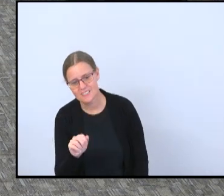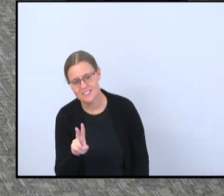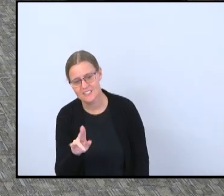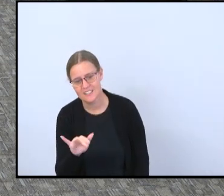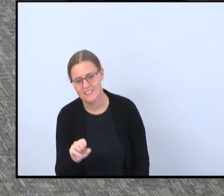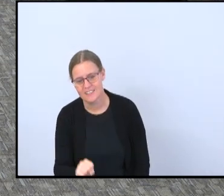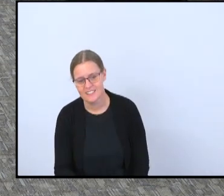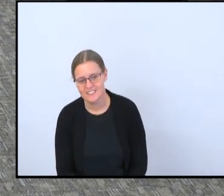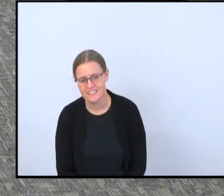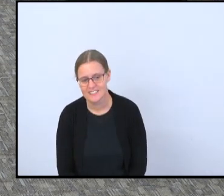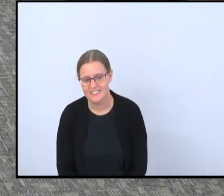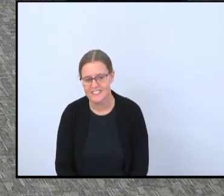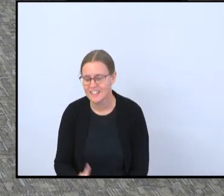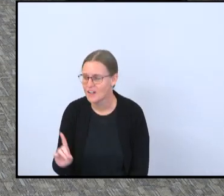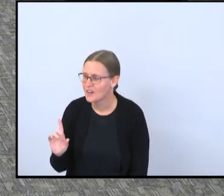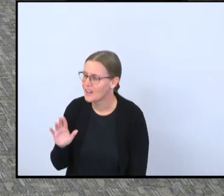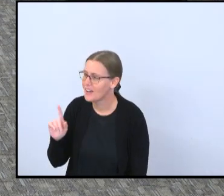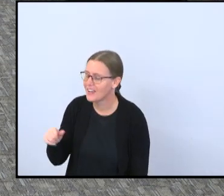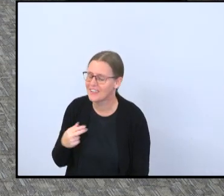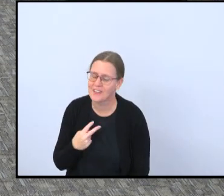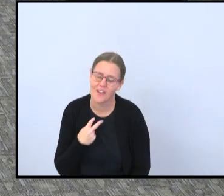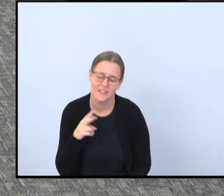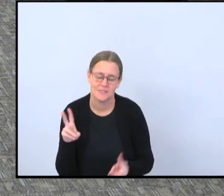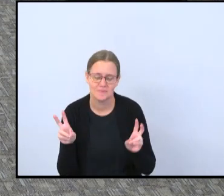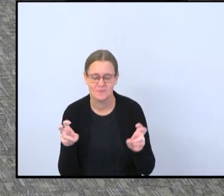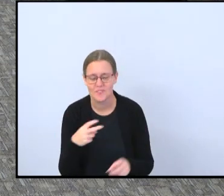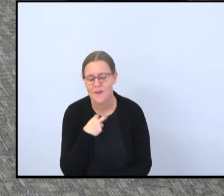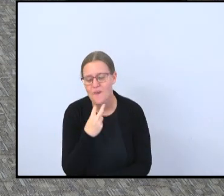Okay. The voice of hope. Yeah.